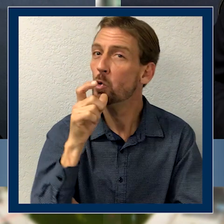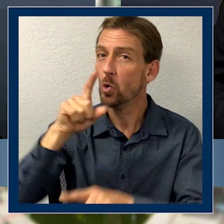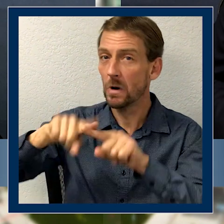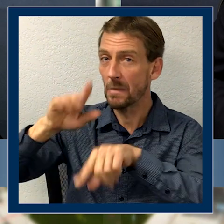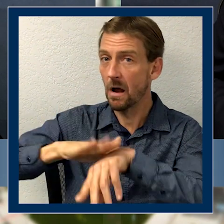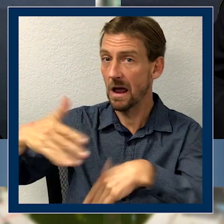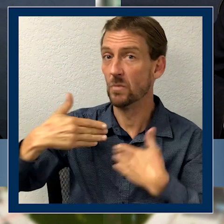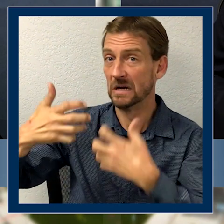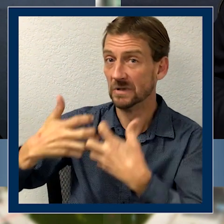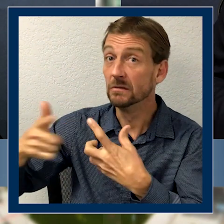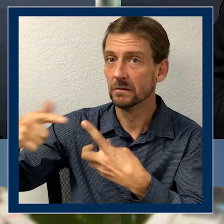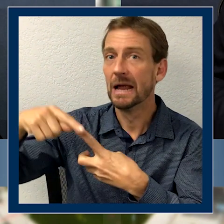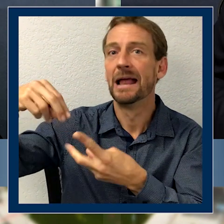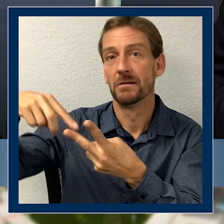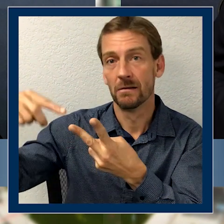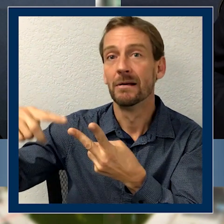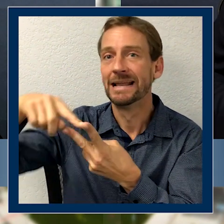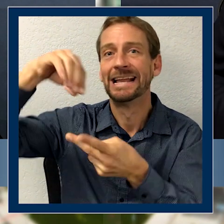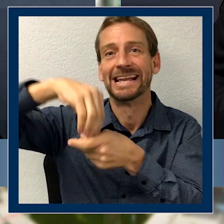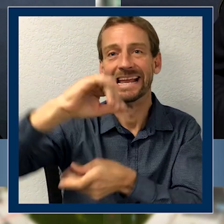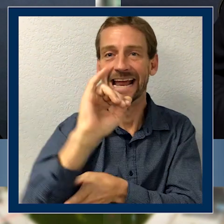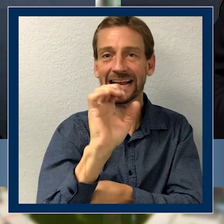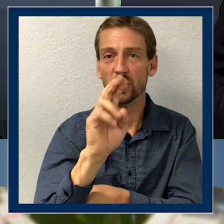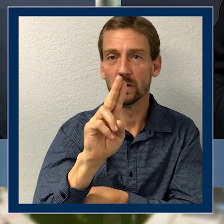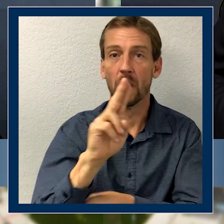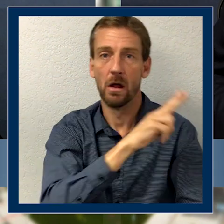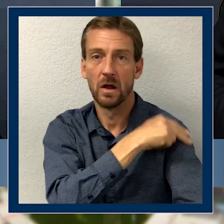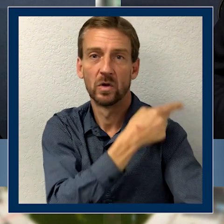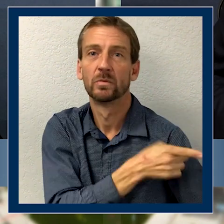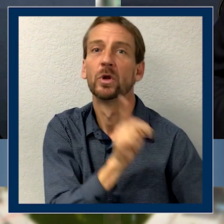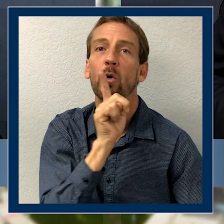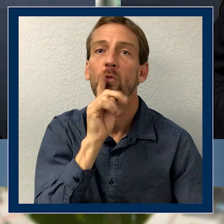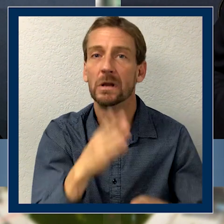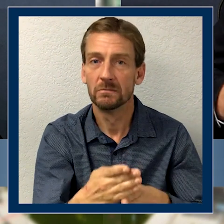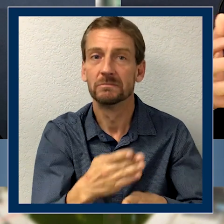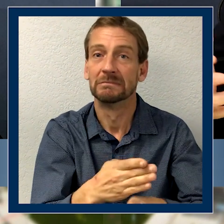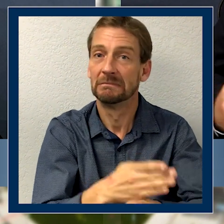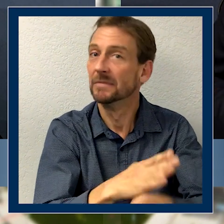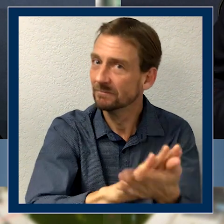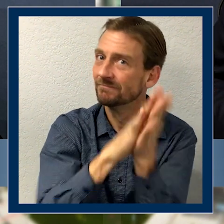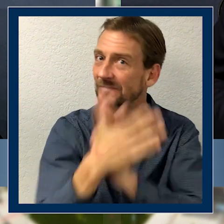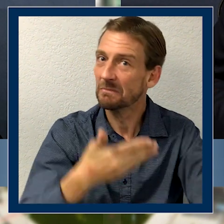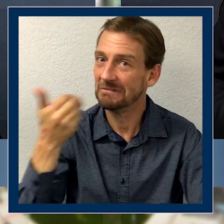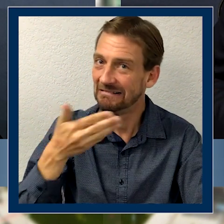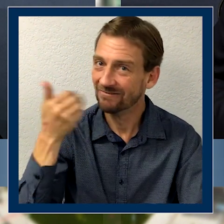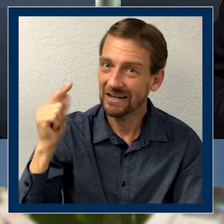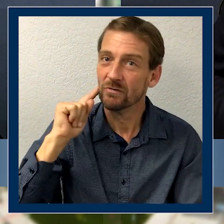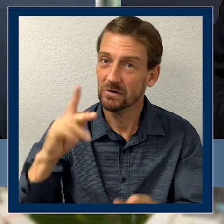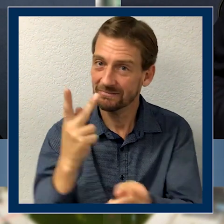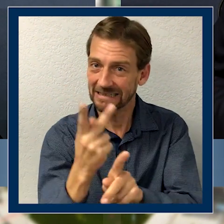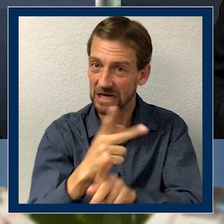ventilator-dependent patients are in the ICU. So hospitals are definitely getting better and better at taking care of patients,